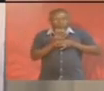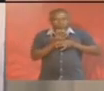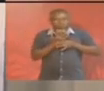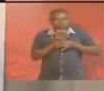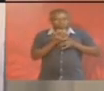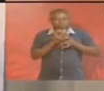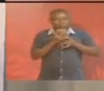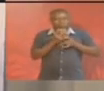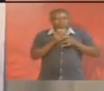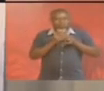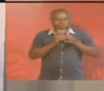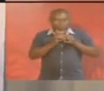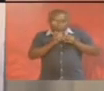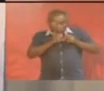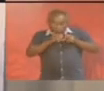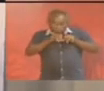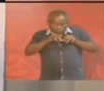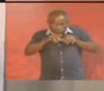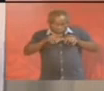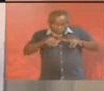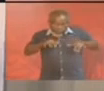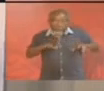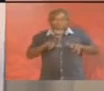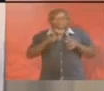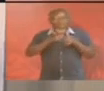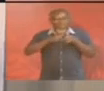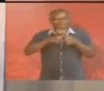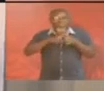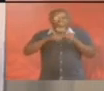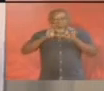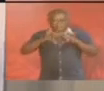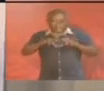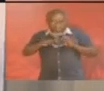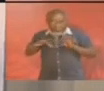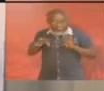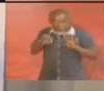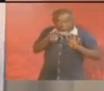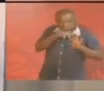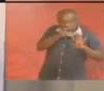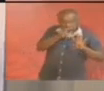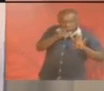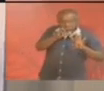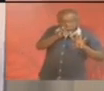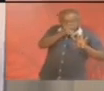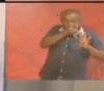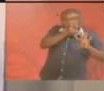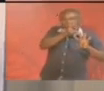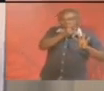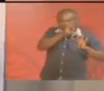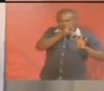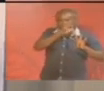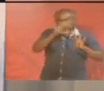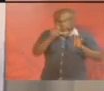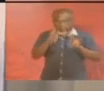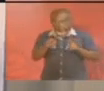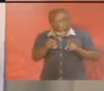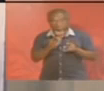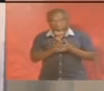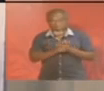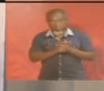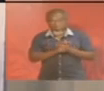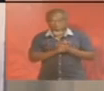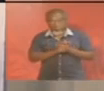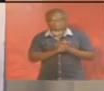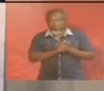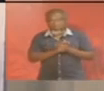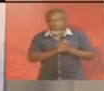infectious. Now, what has been noted through the 133 million cases that have been documented globally is